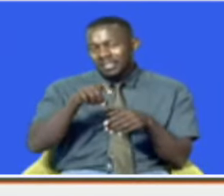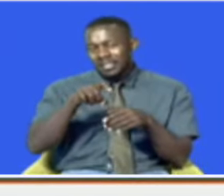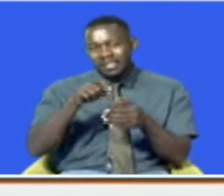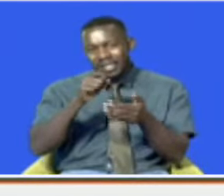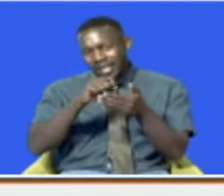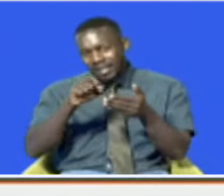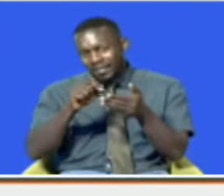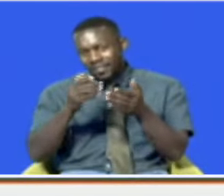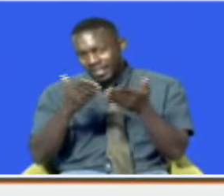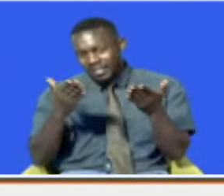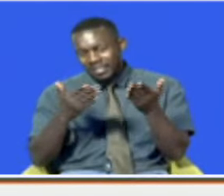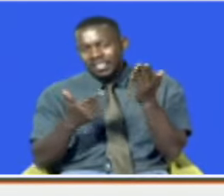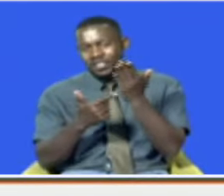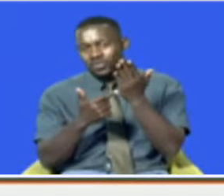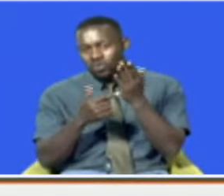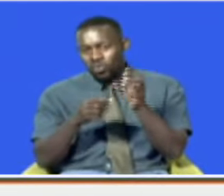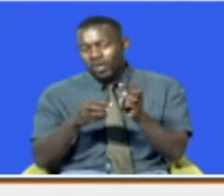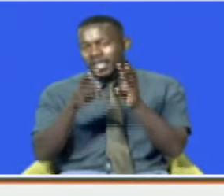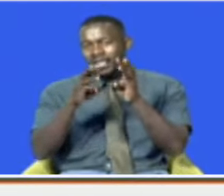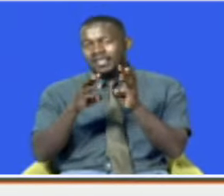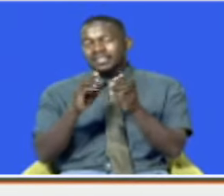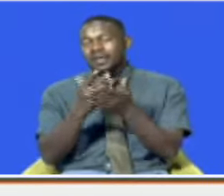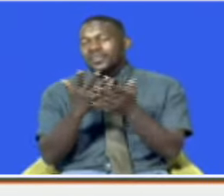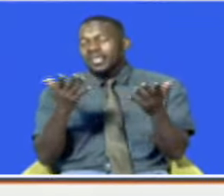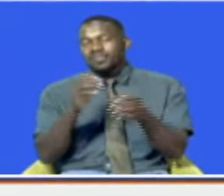that cannot be tampered with.